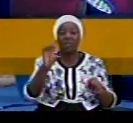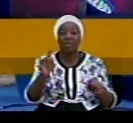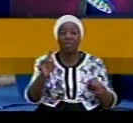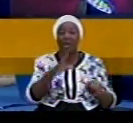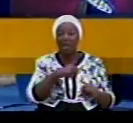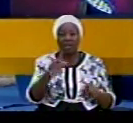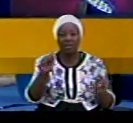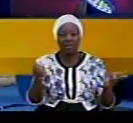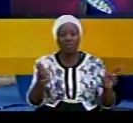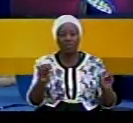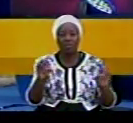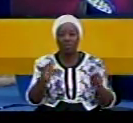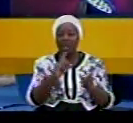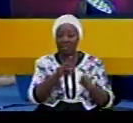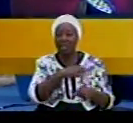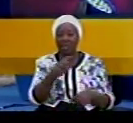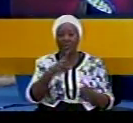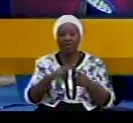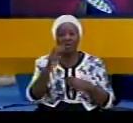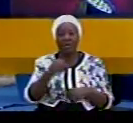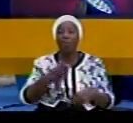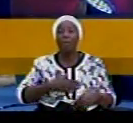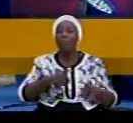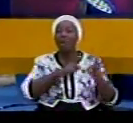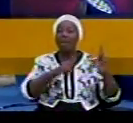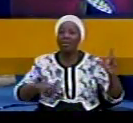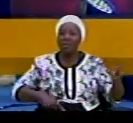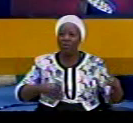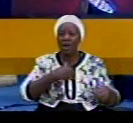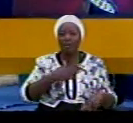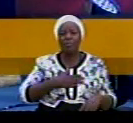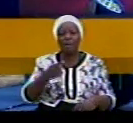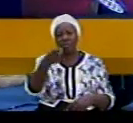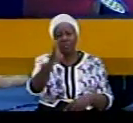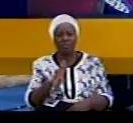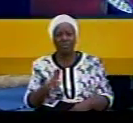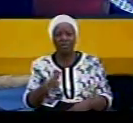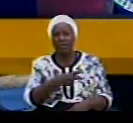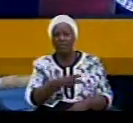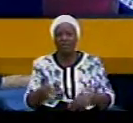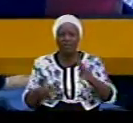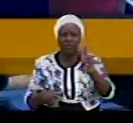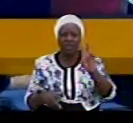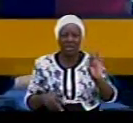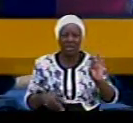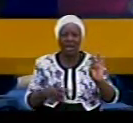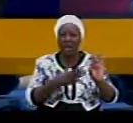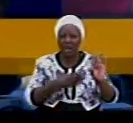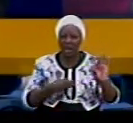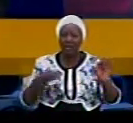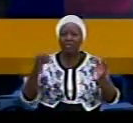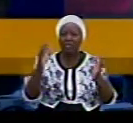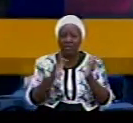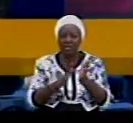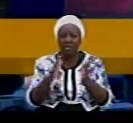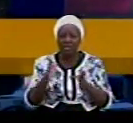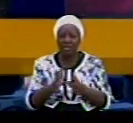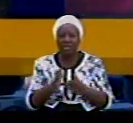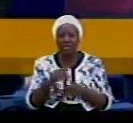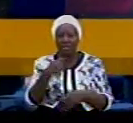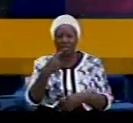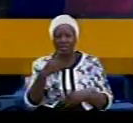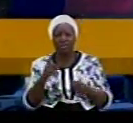my Lord and my God. Verse 29. And Jesus saith unto